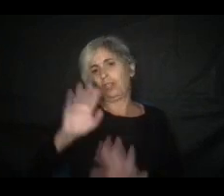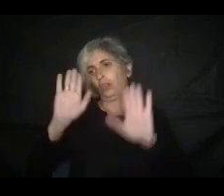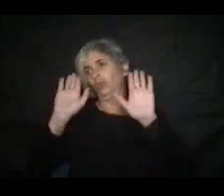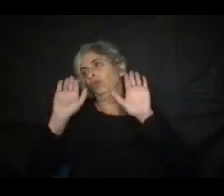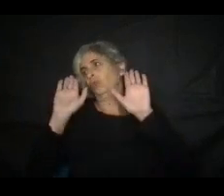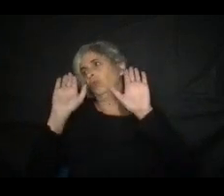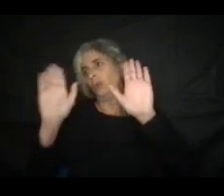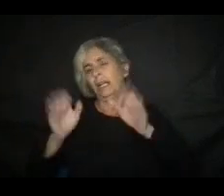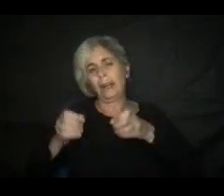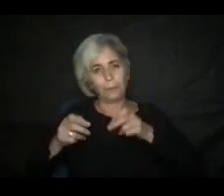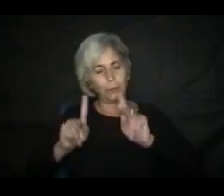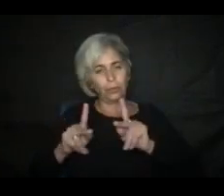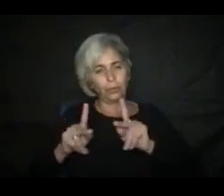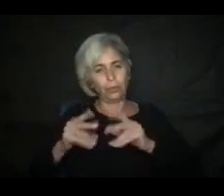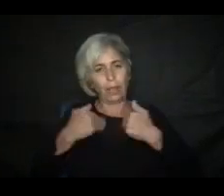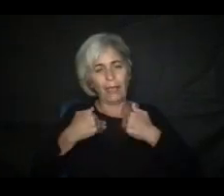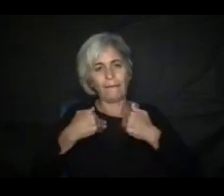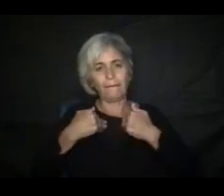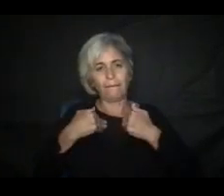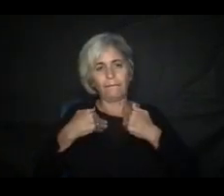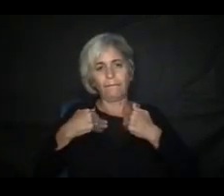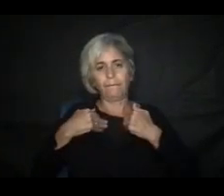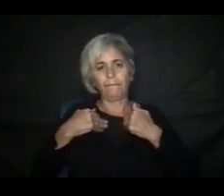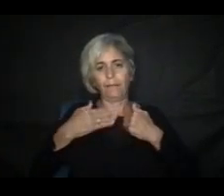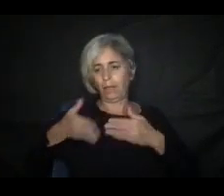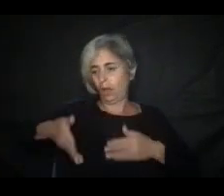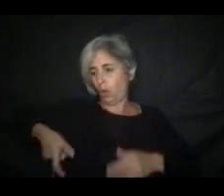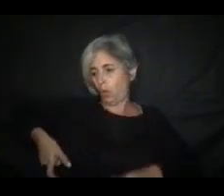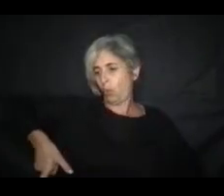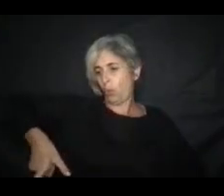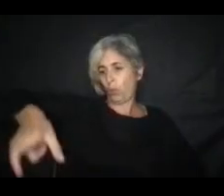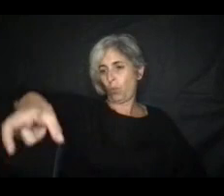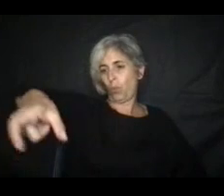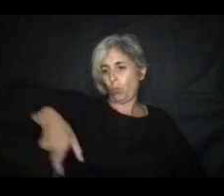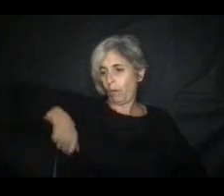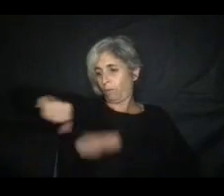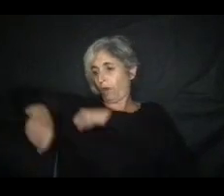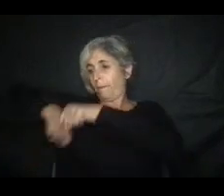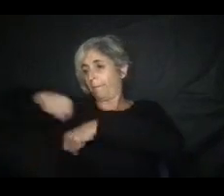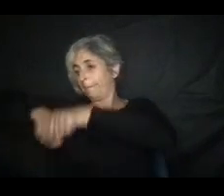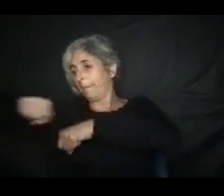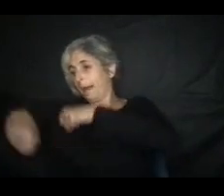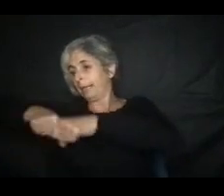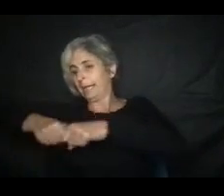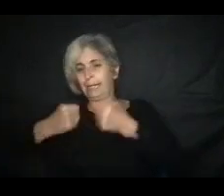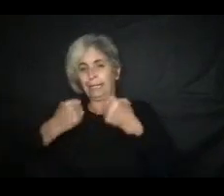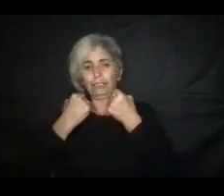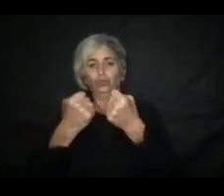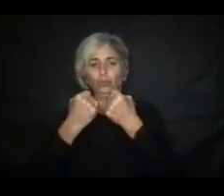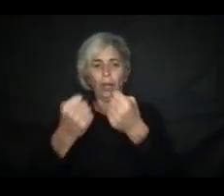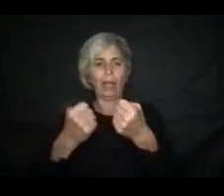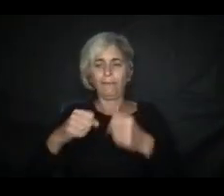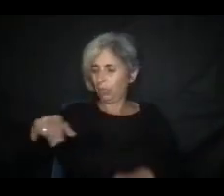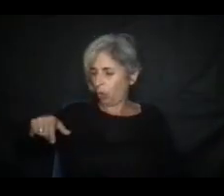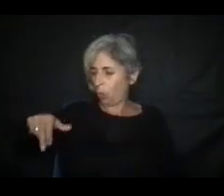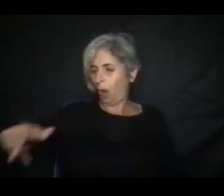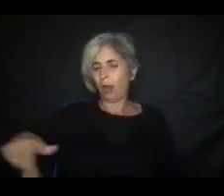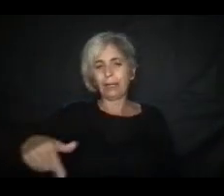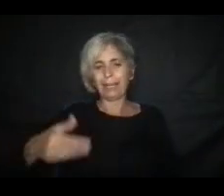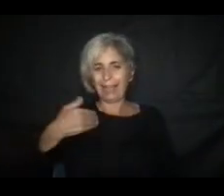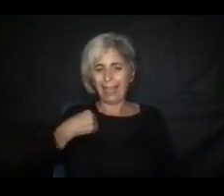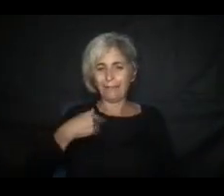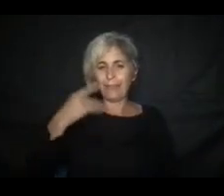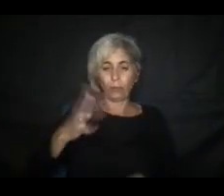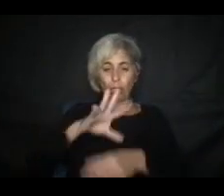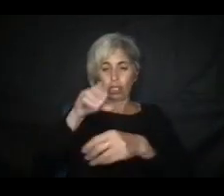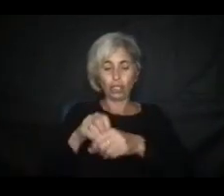where we have enough right-of-way or enough land to actually rebuild this road in a great way. This would